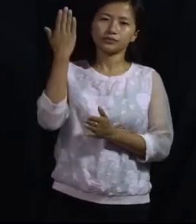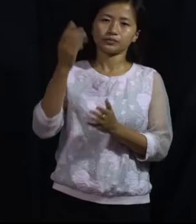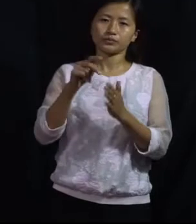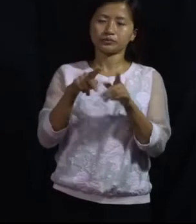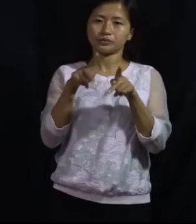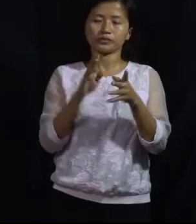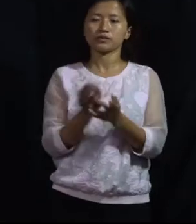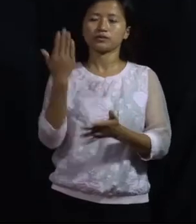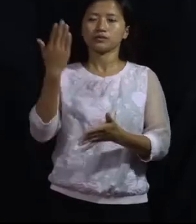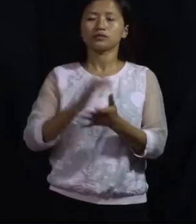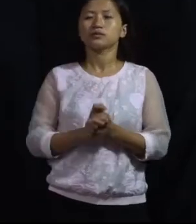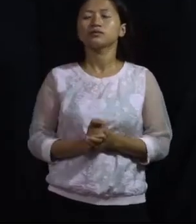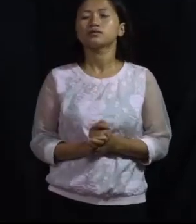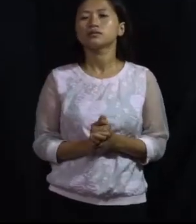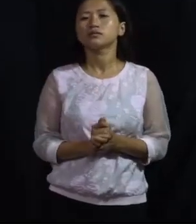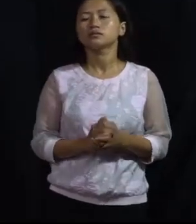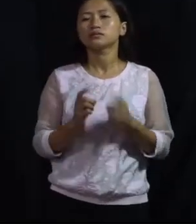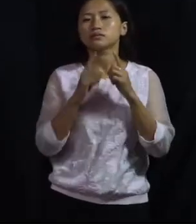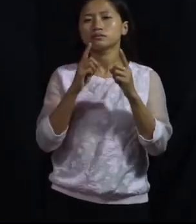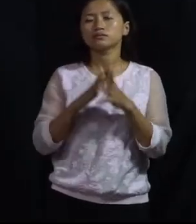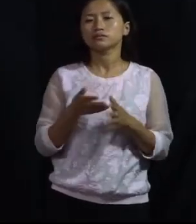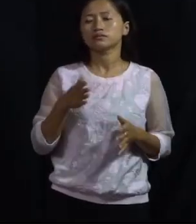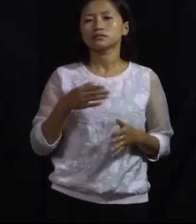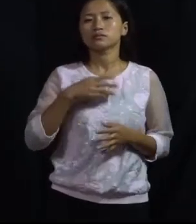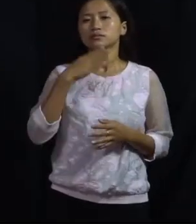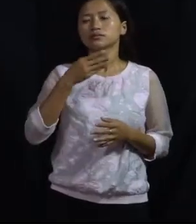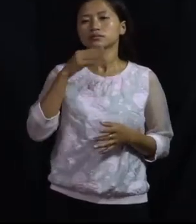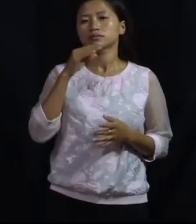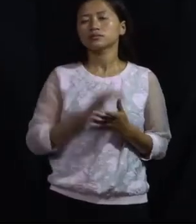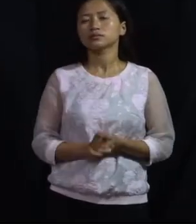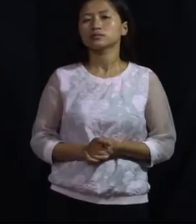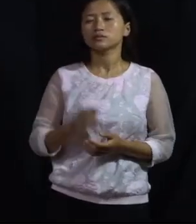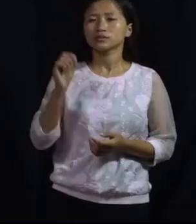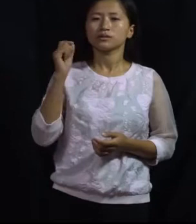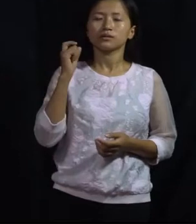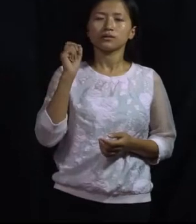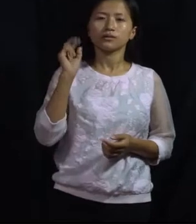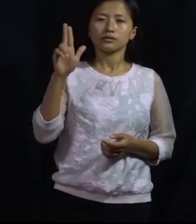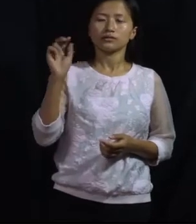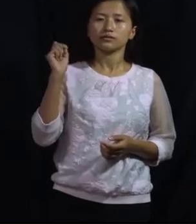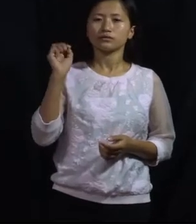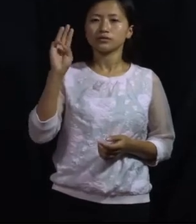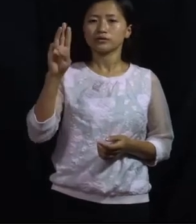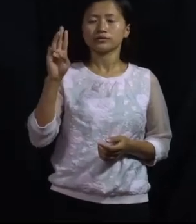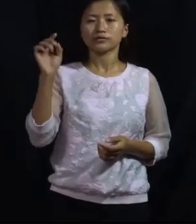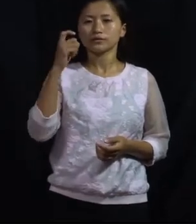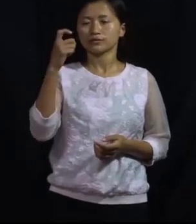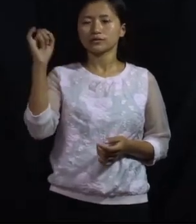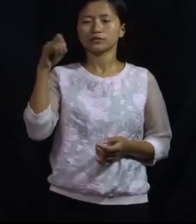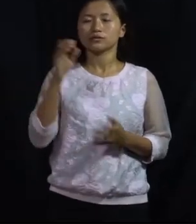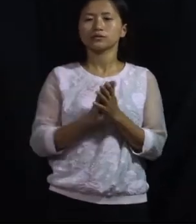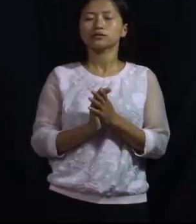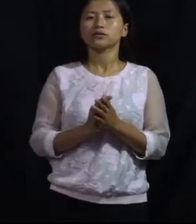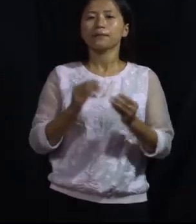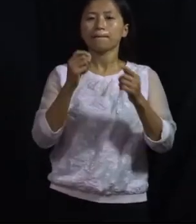The balance carried down for cash I haven't explained, but it will come to 8,376. Debtors are 9,000, and